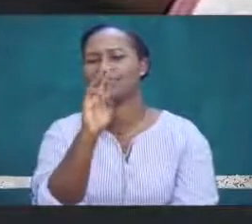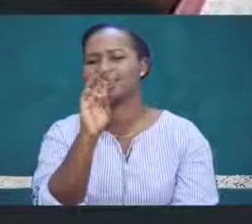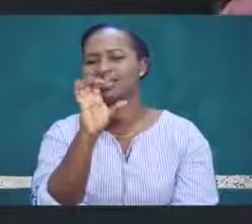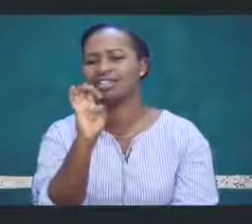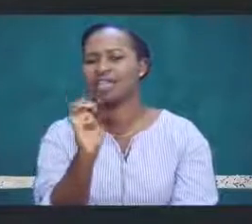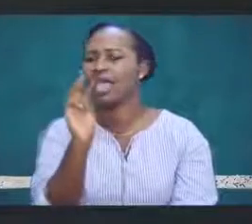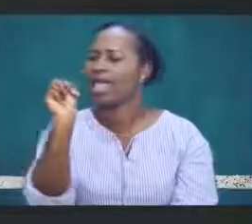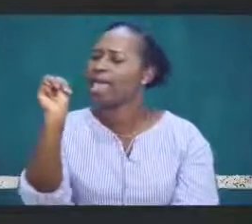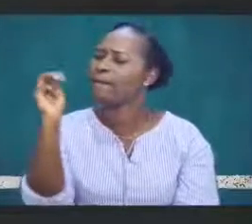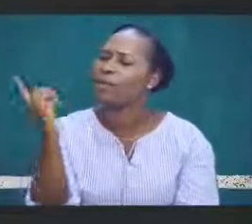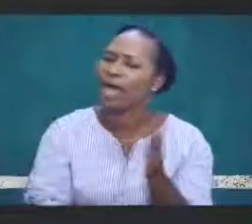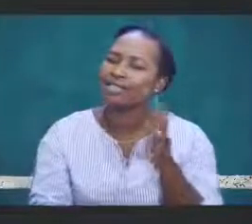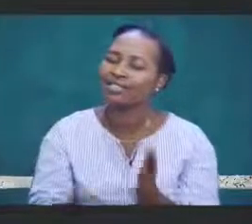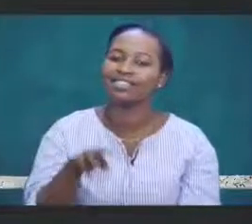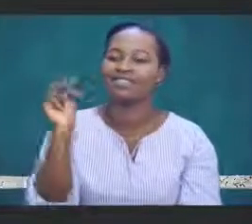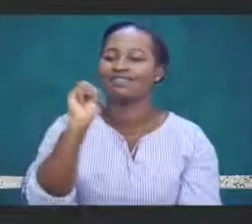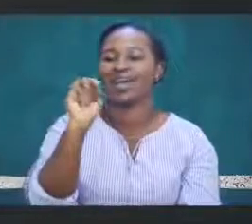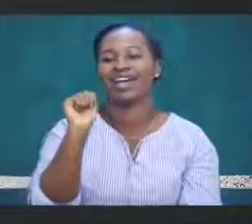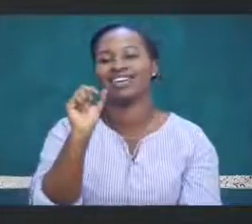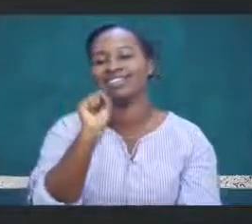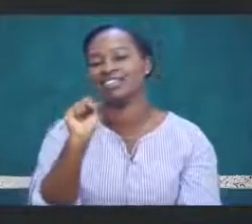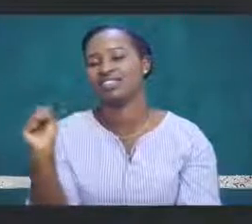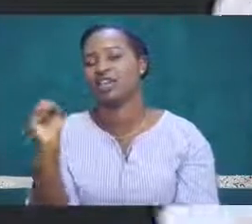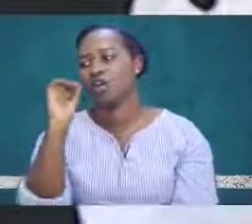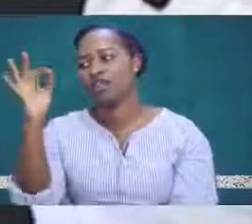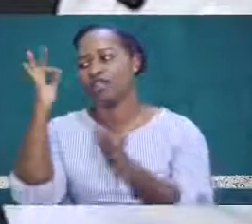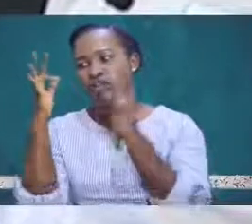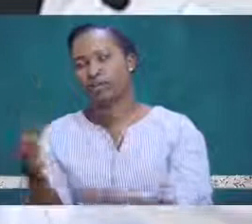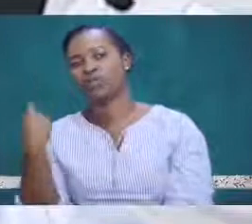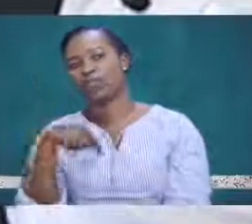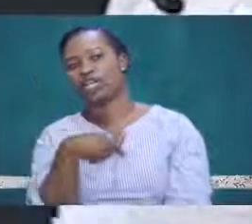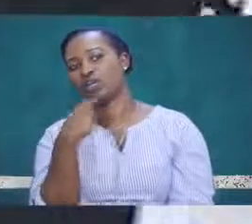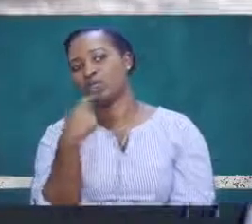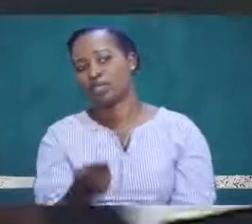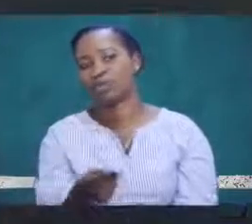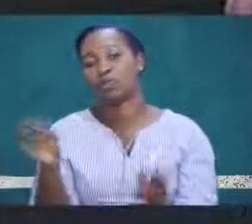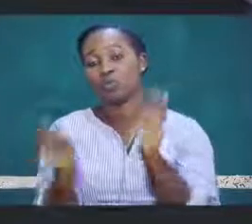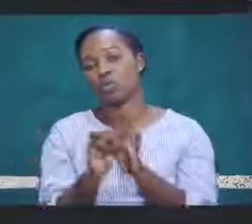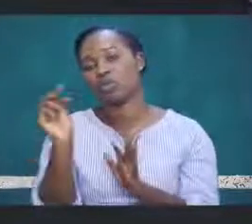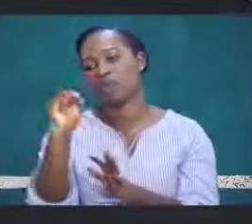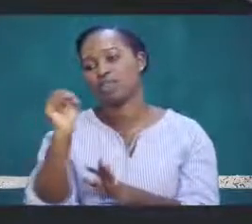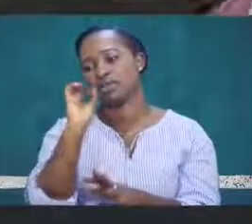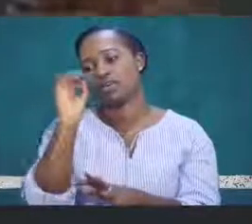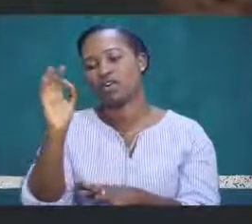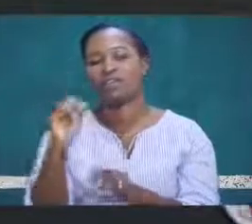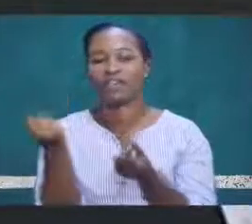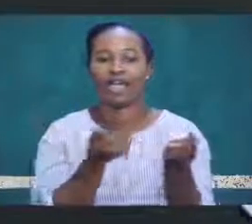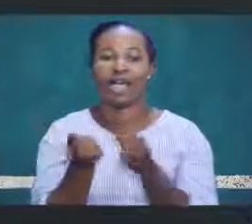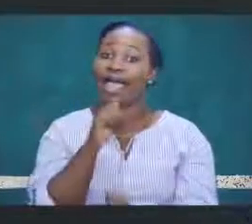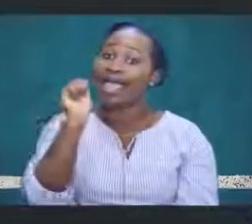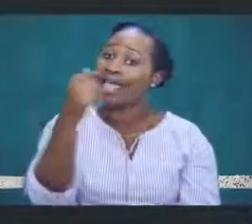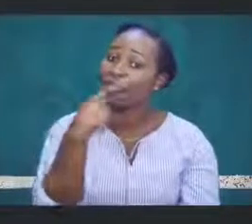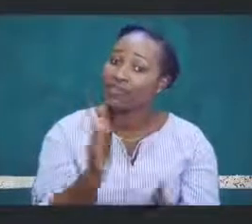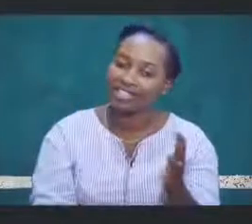stands for mass, the mass of the body we are talking about. Like here, mass of the car. And A stands for